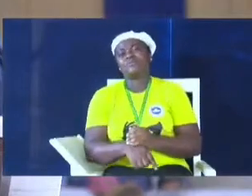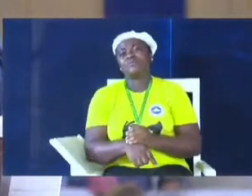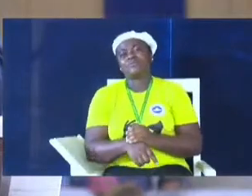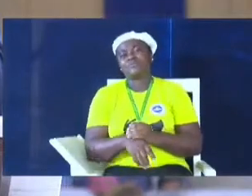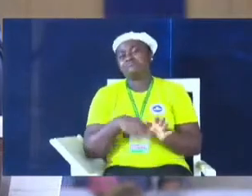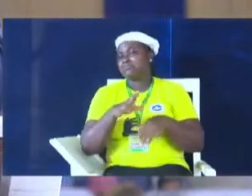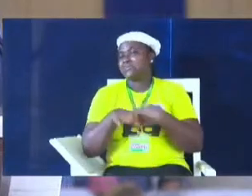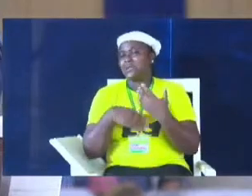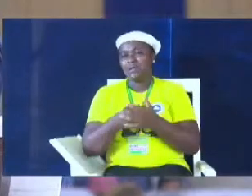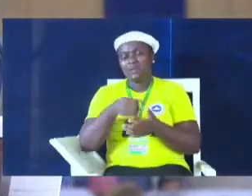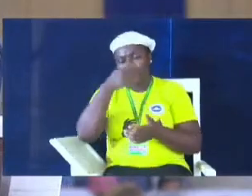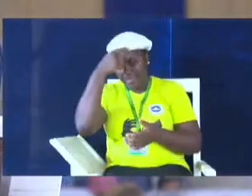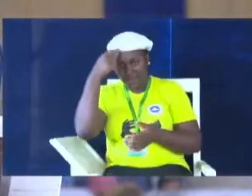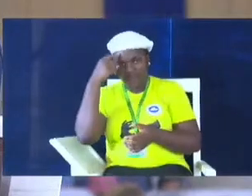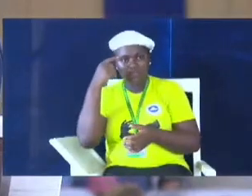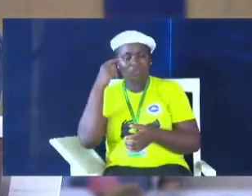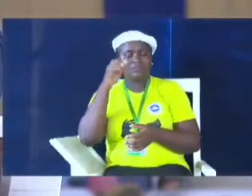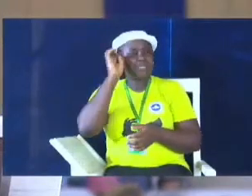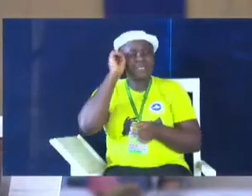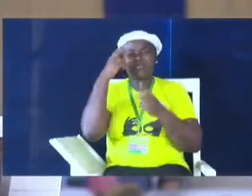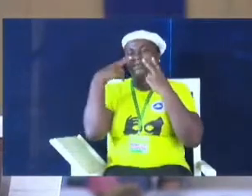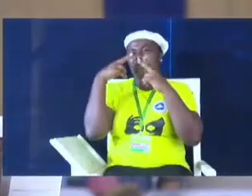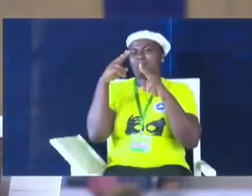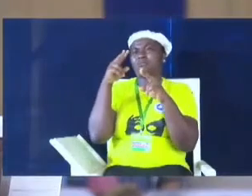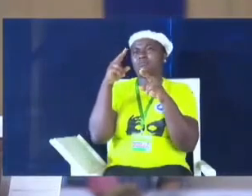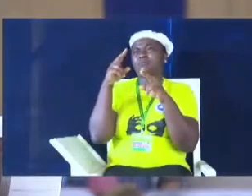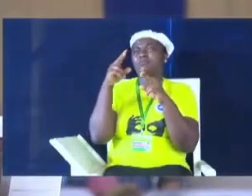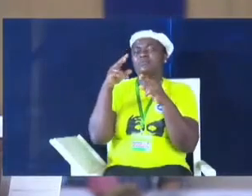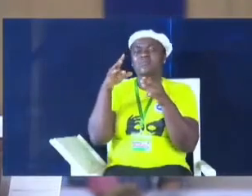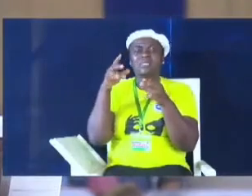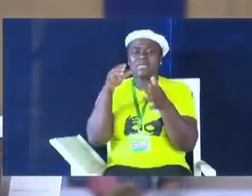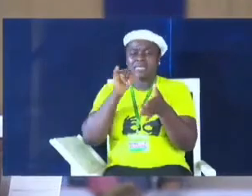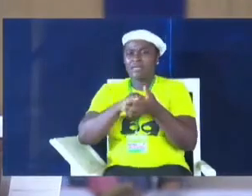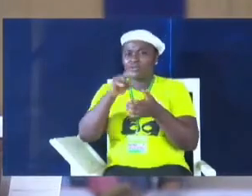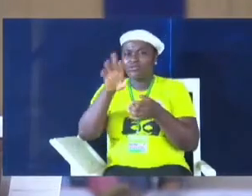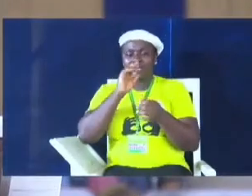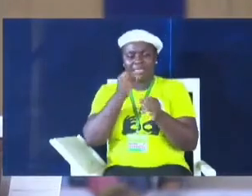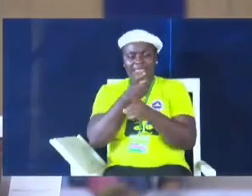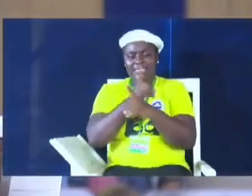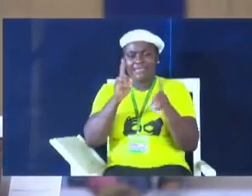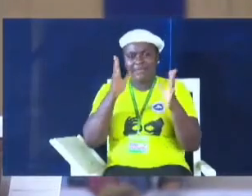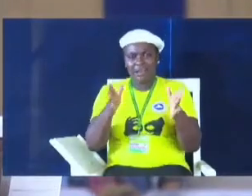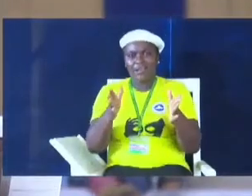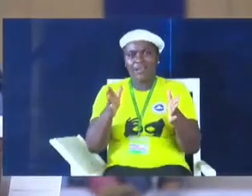all because it caught a glimpse that you are a deliverer